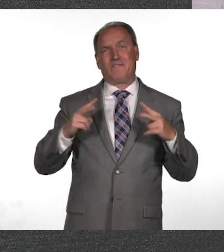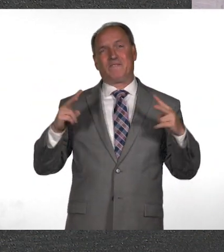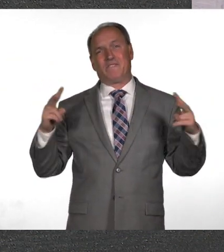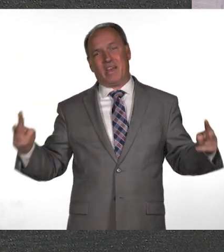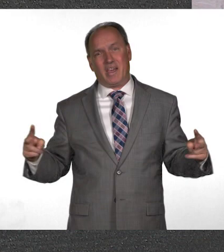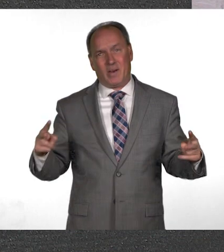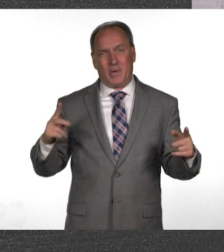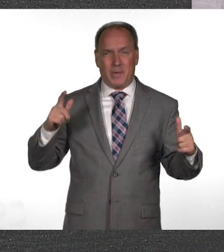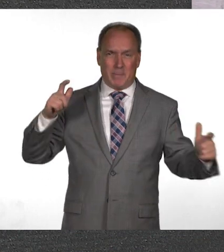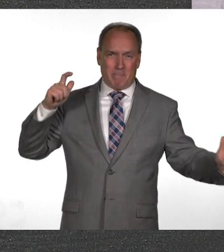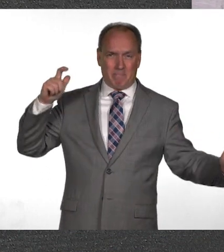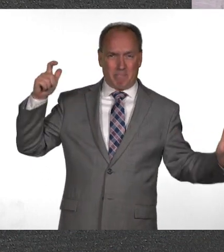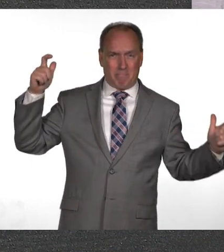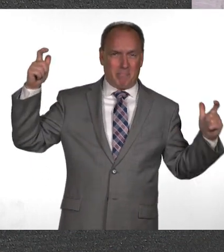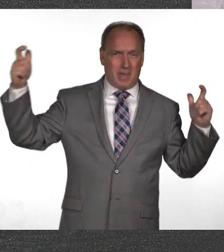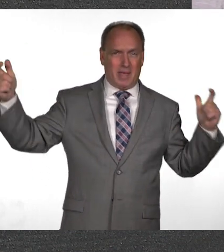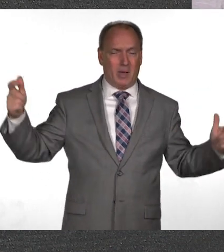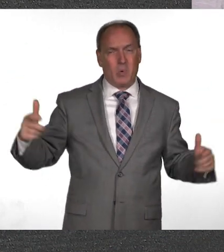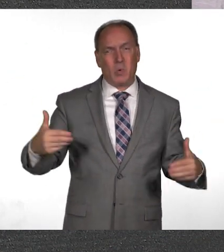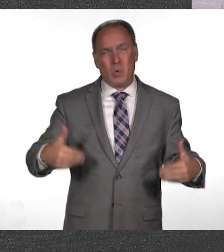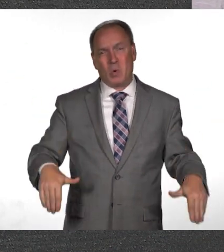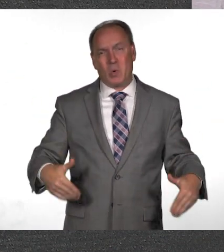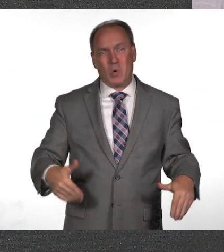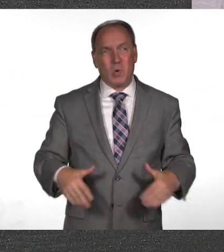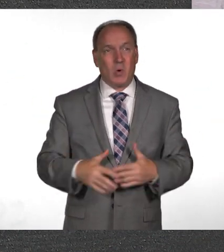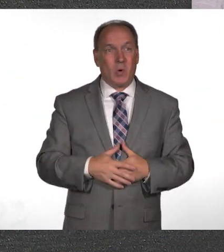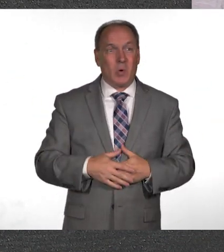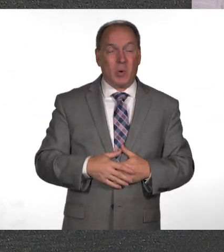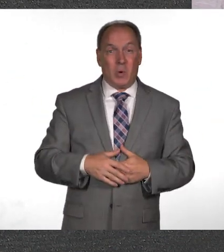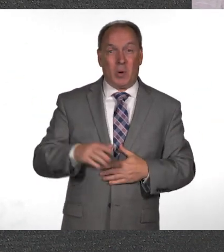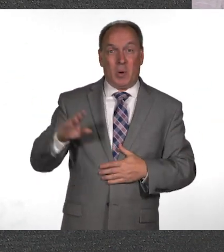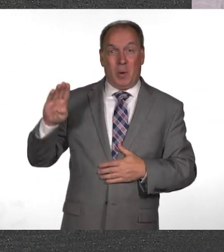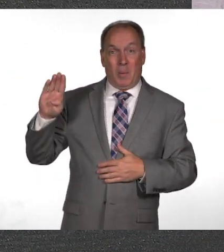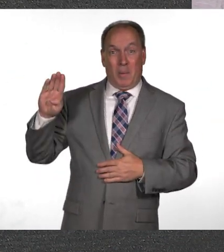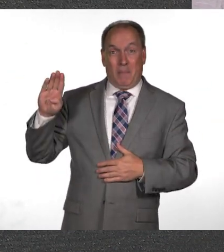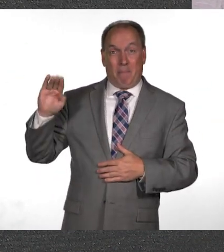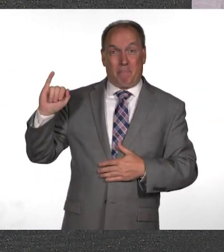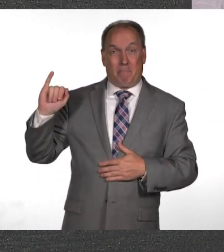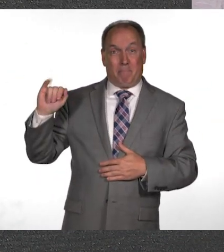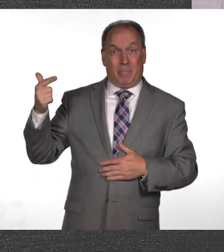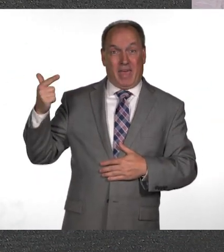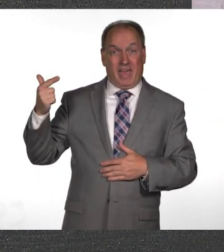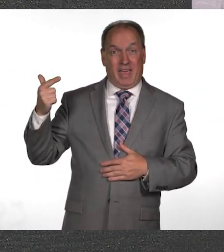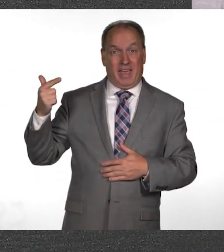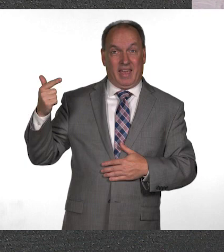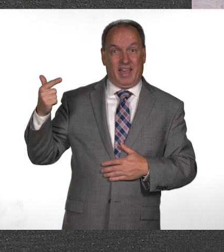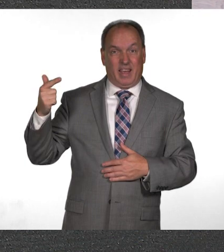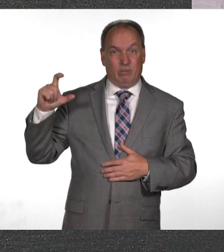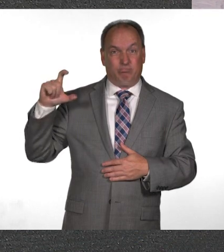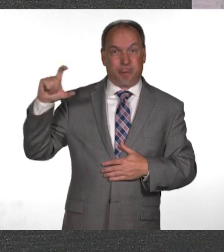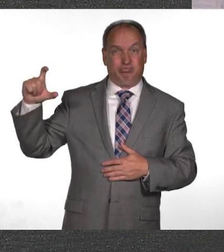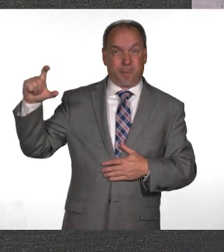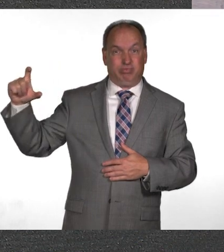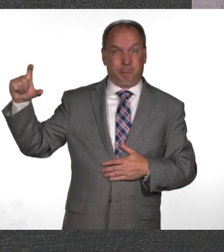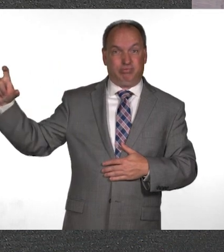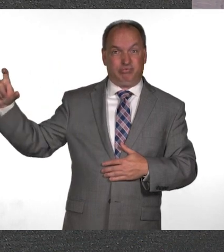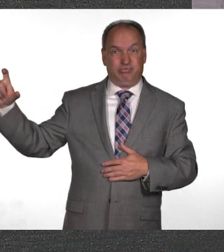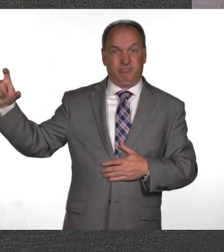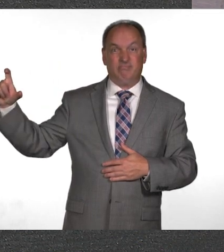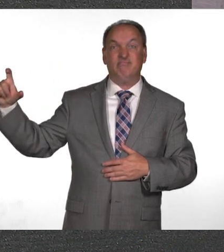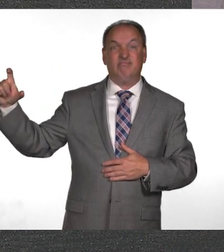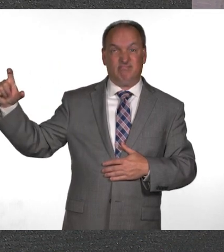big. Oh my goodness. Look at the word big. They made the word big